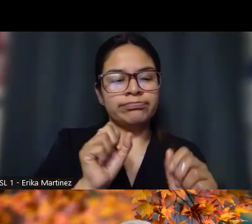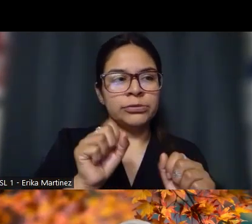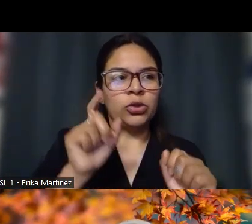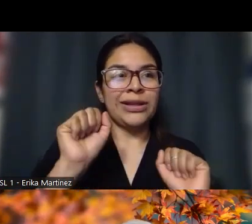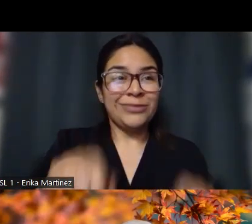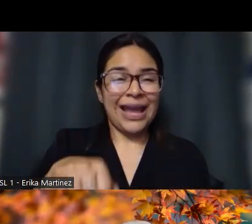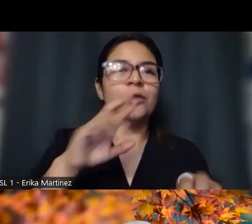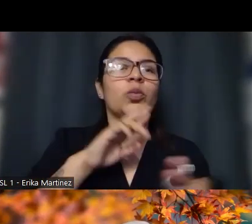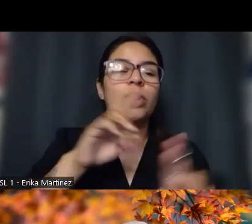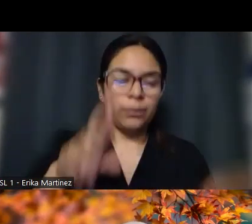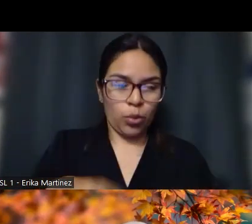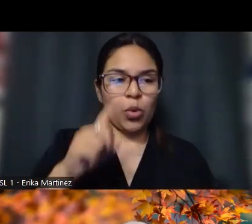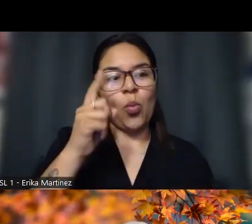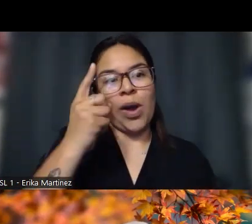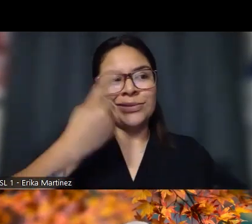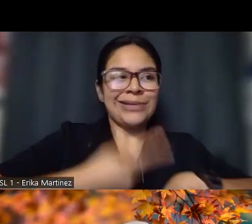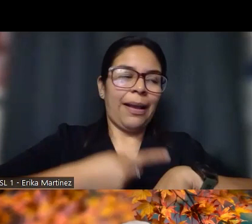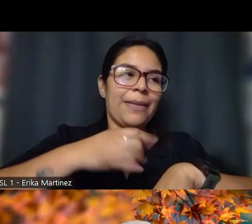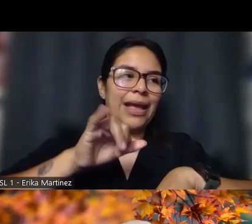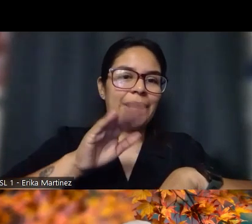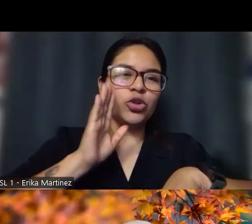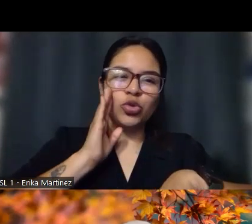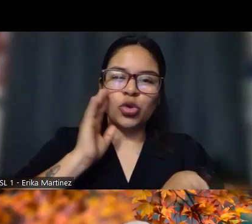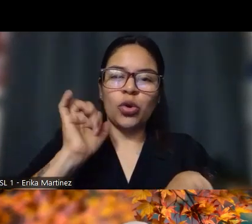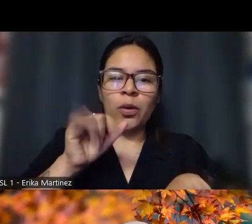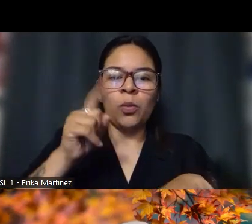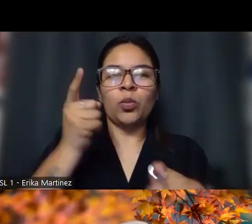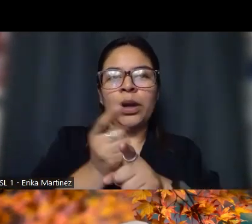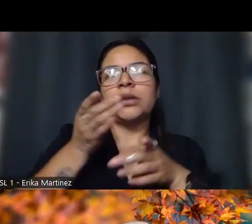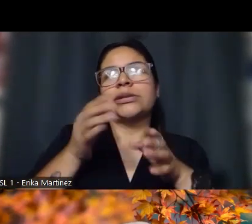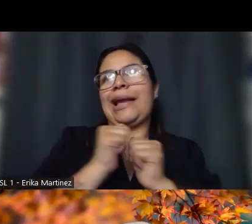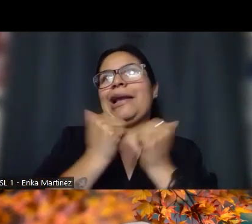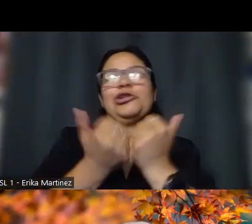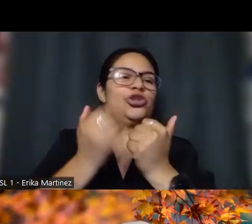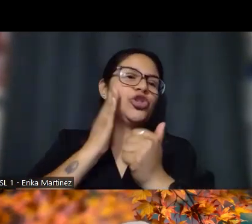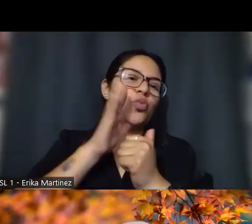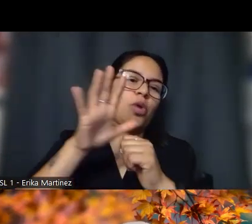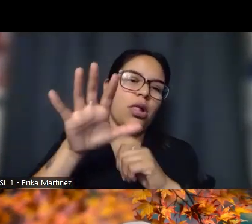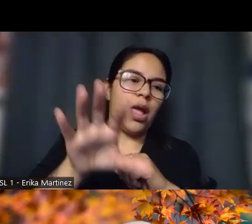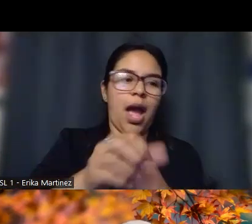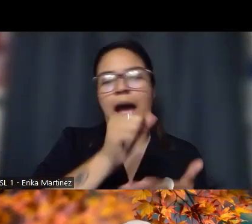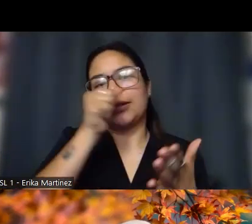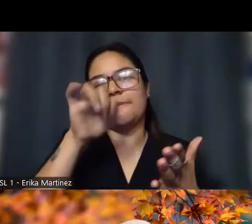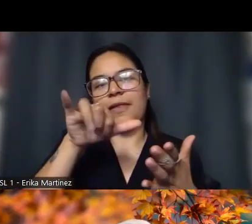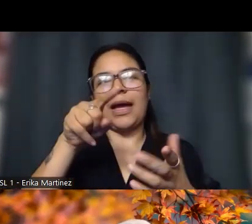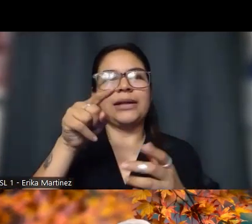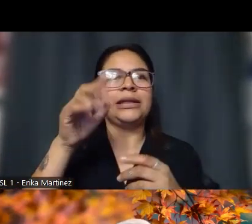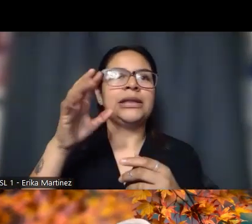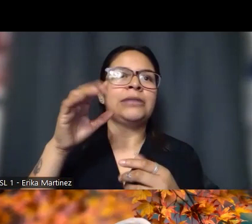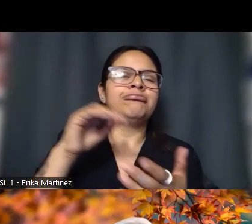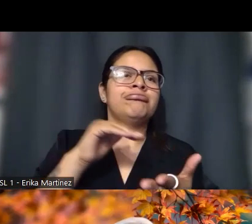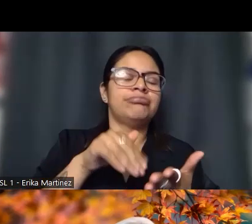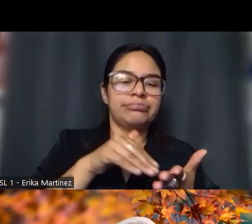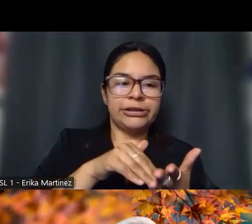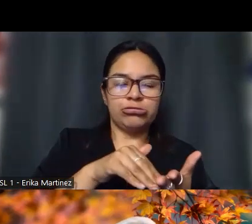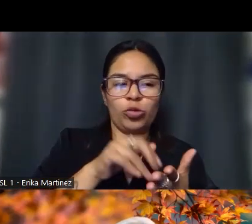can report once and the appropriate cross reports will go, for example, to the Bureau of Medical Fraud and Elder Abuse,